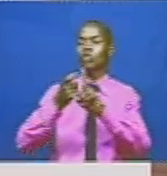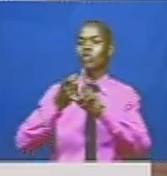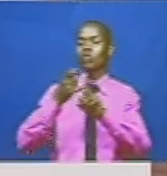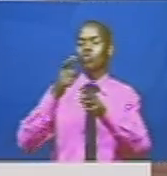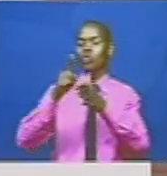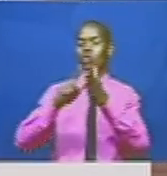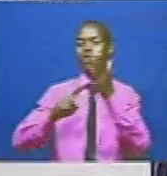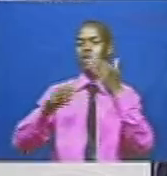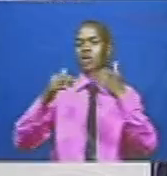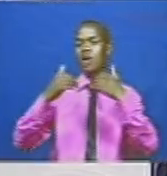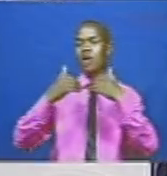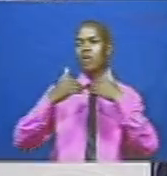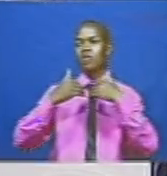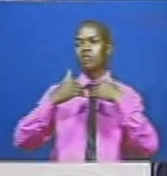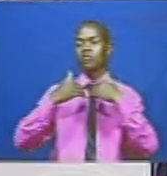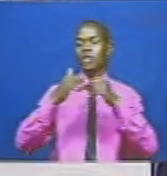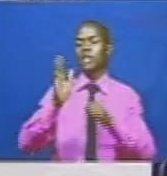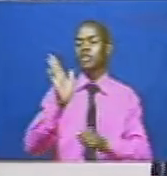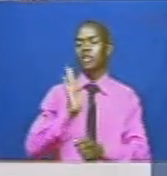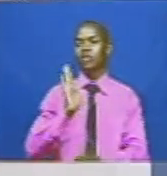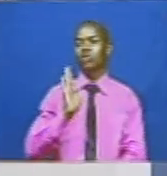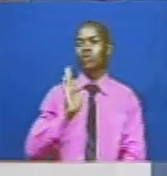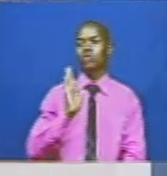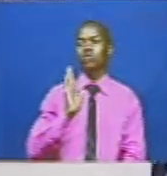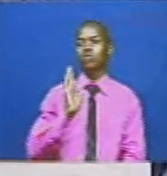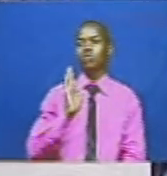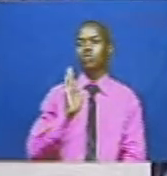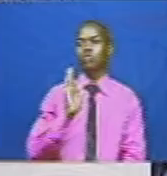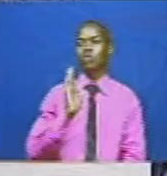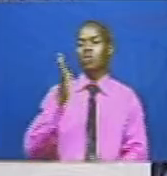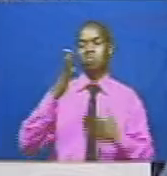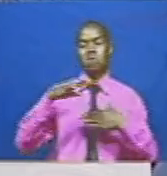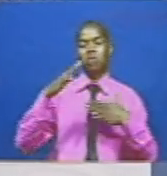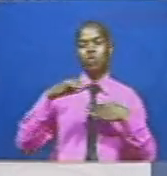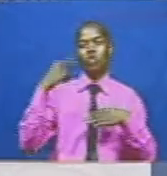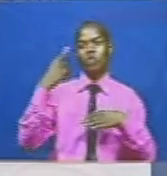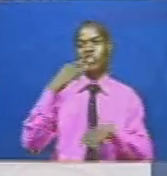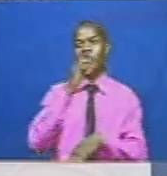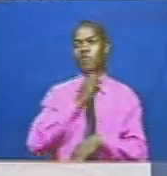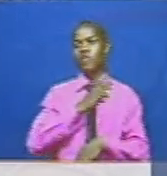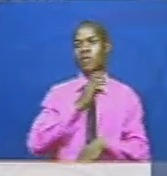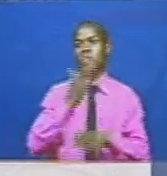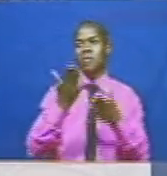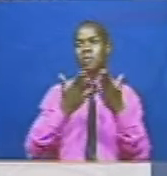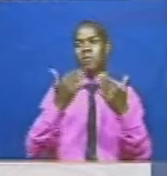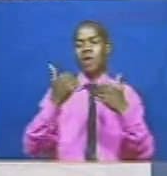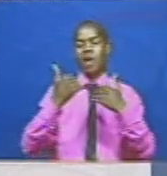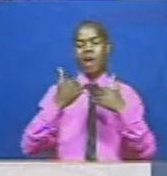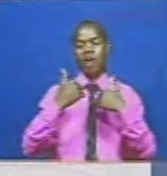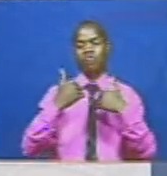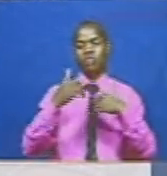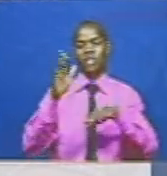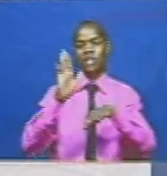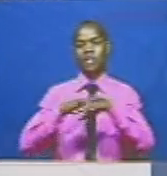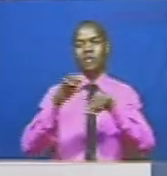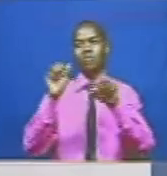having, especially in security and all that. Most people frown back, and they, as much as they were maybe already inquiring, they will take a